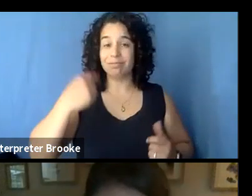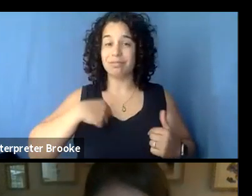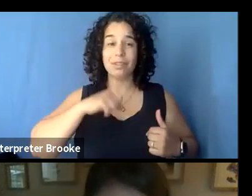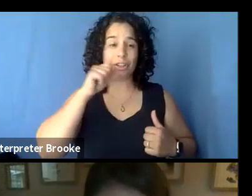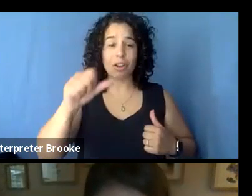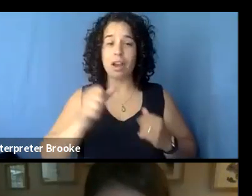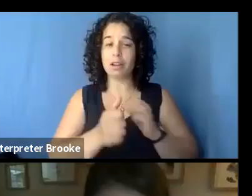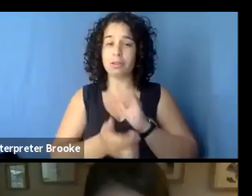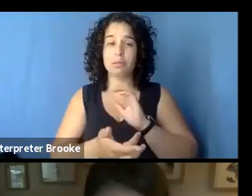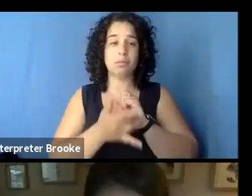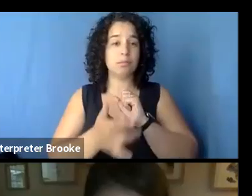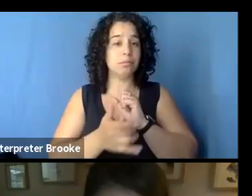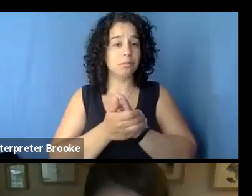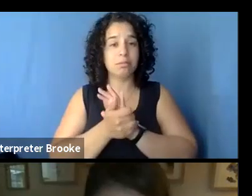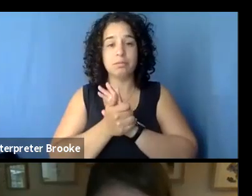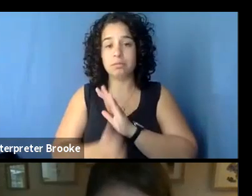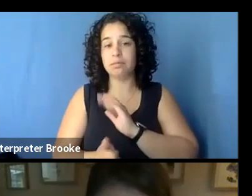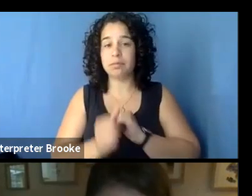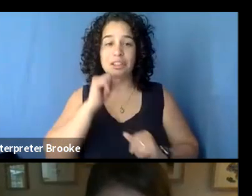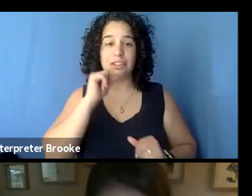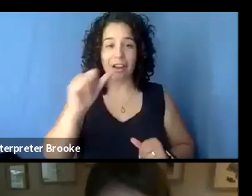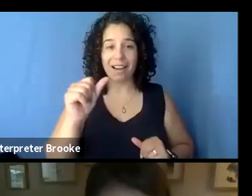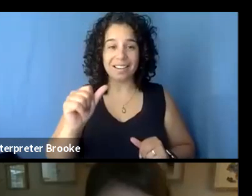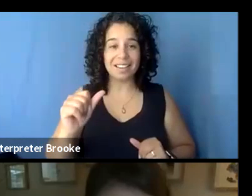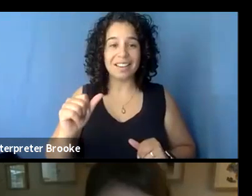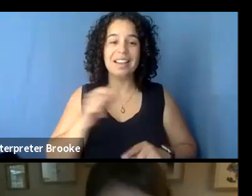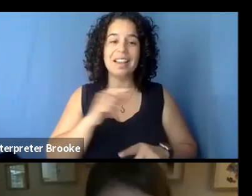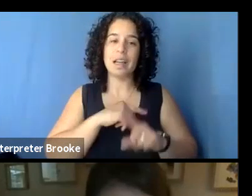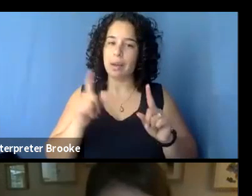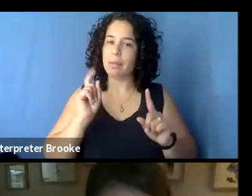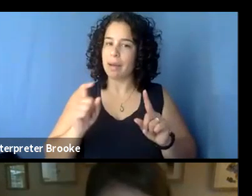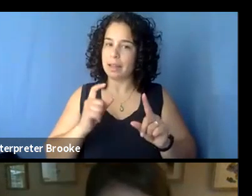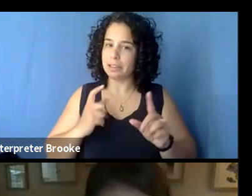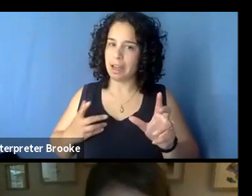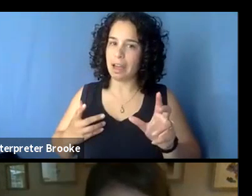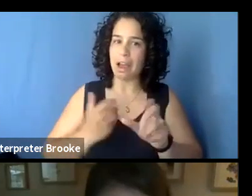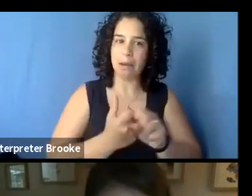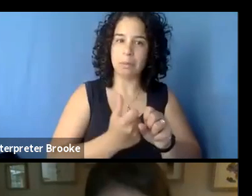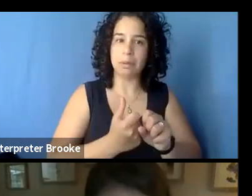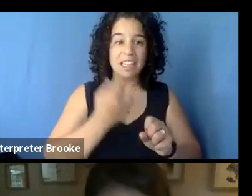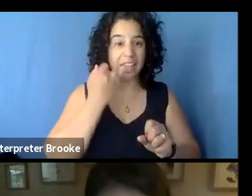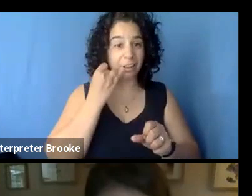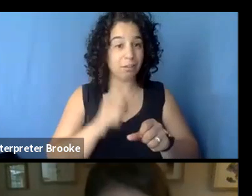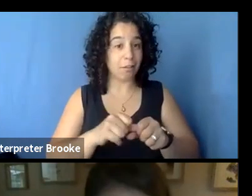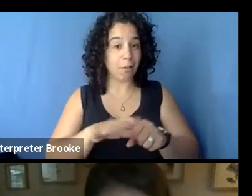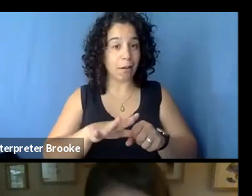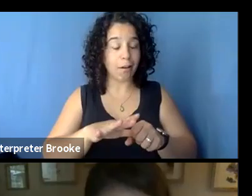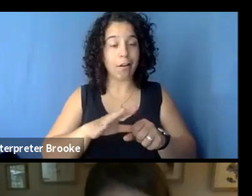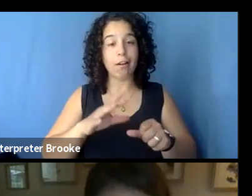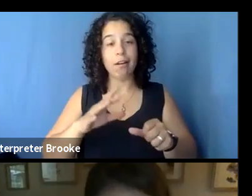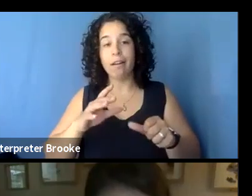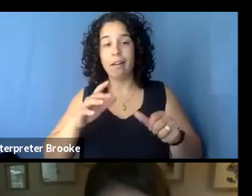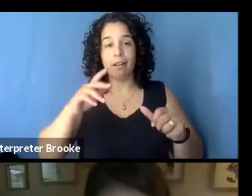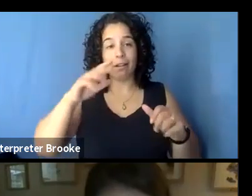going to have to get with the times or die with the dinosaurs, I fear.